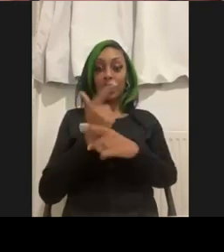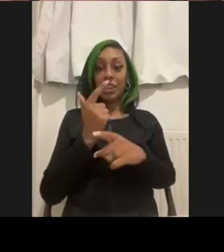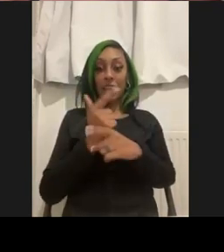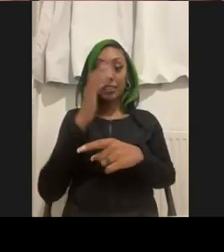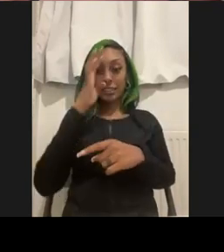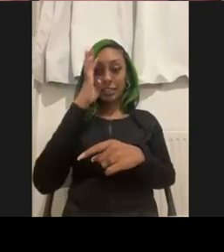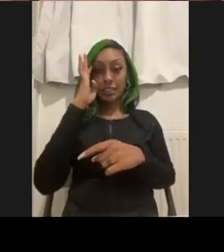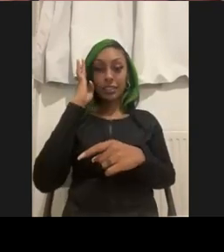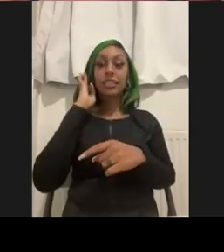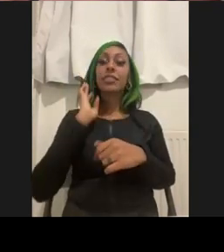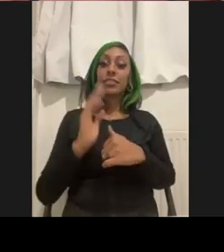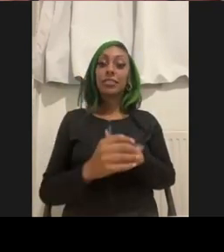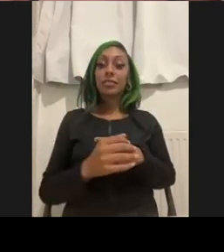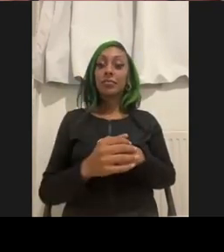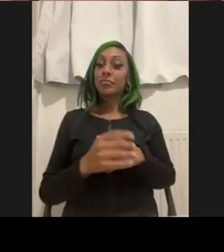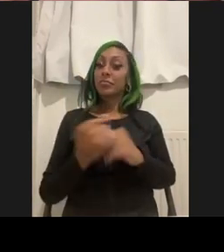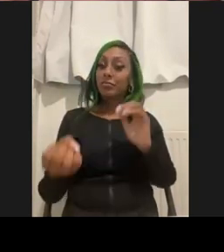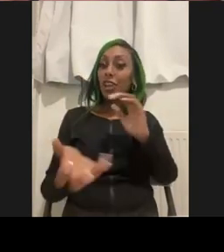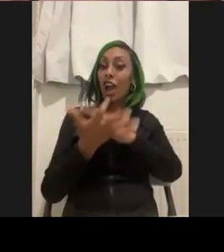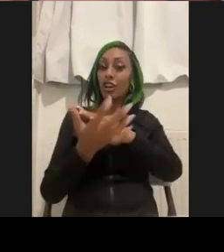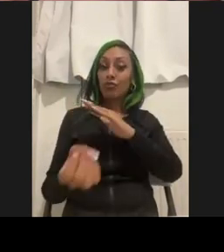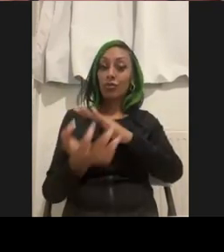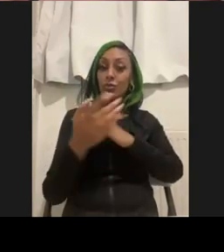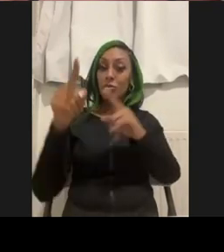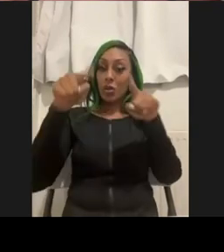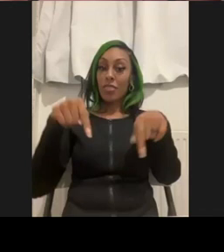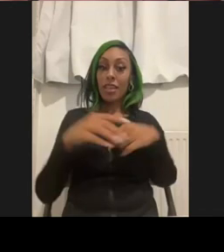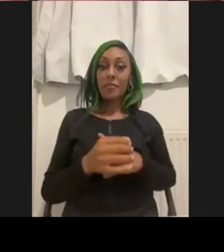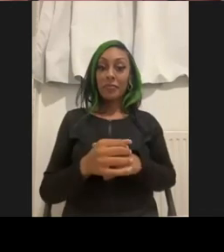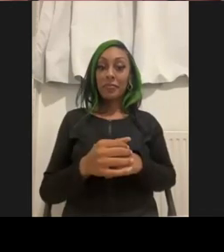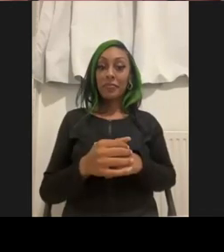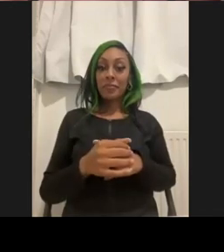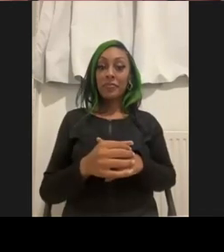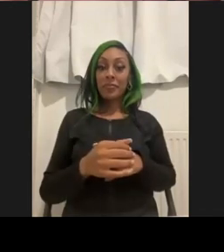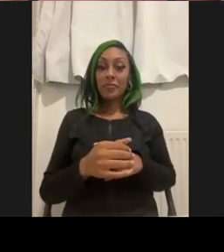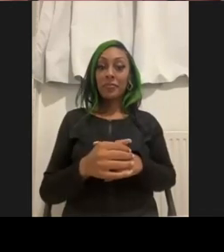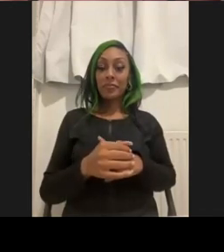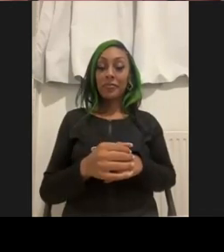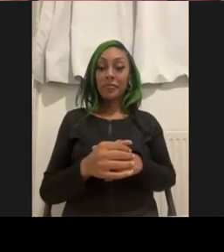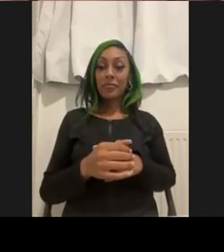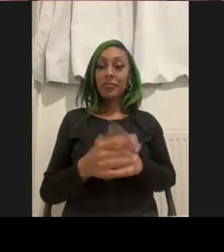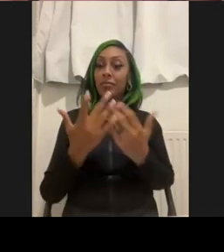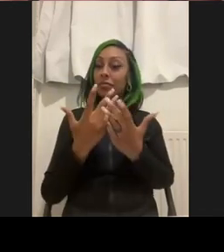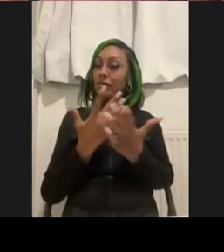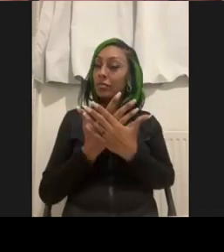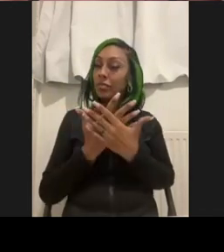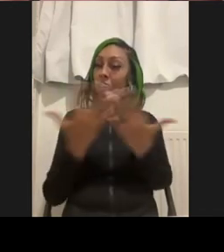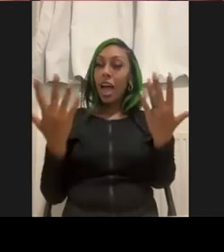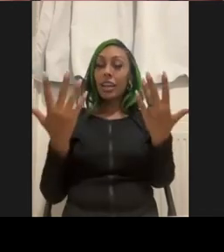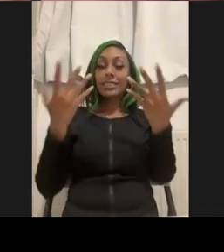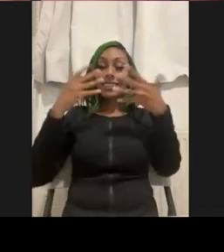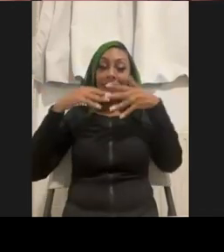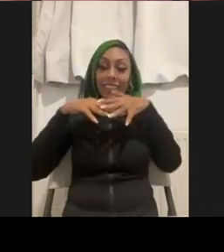who's contributed in there as well. And there's a lot of intersections, ideas